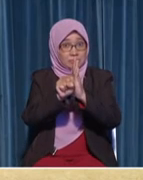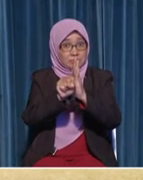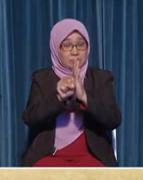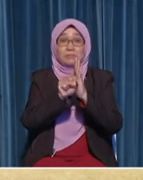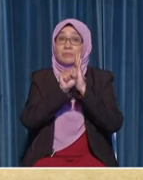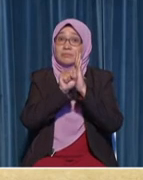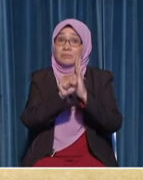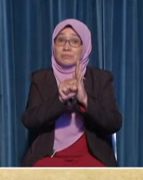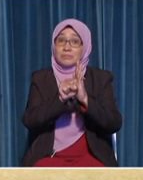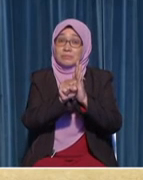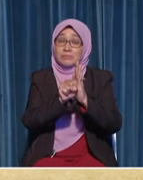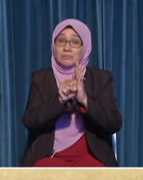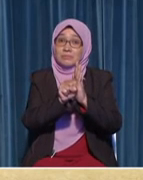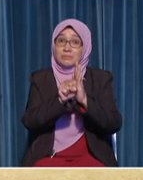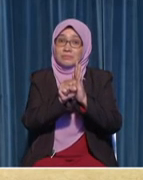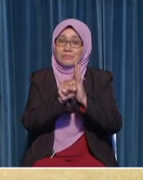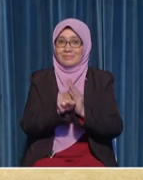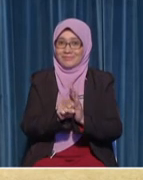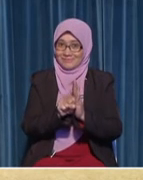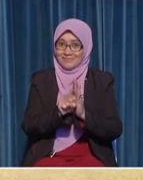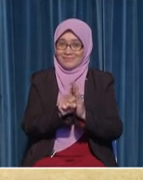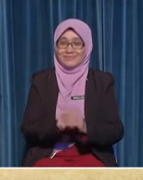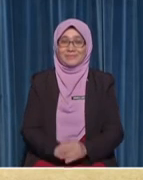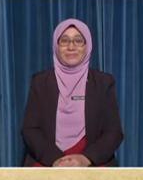for kilogram and gram?